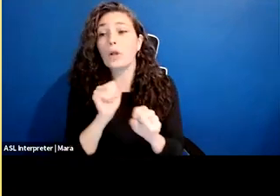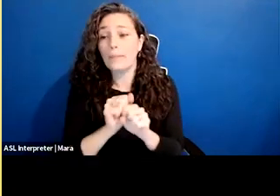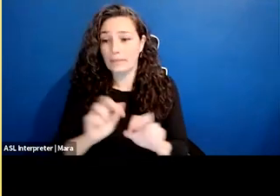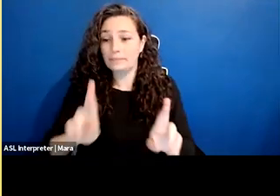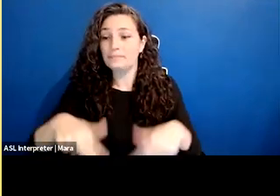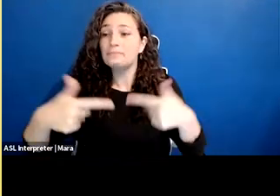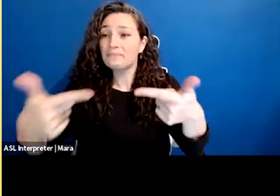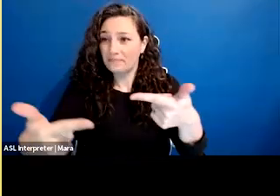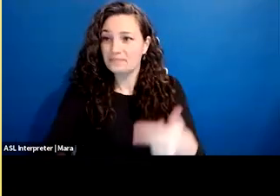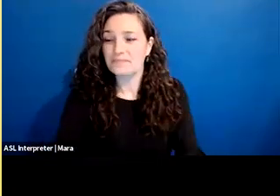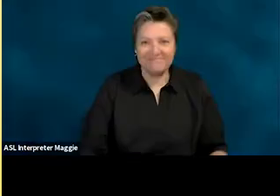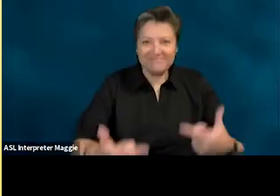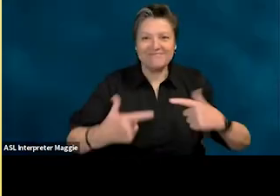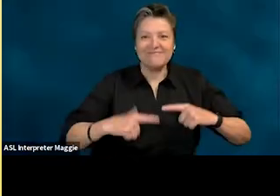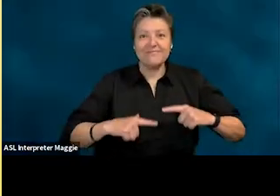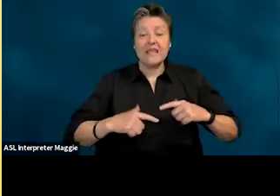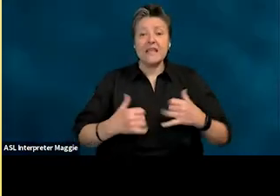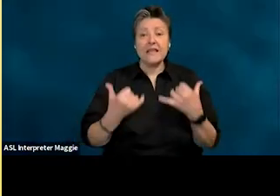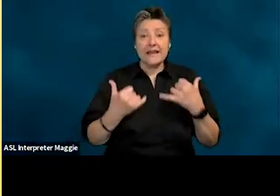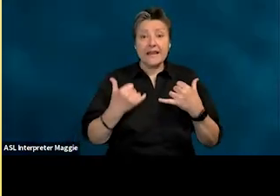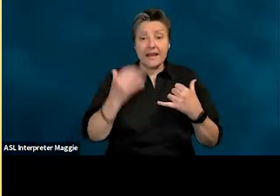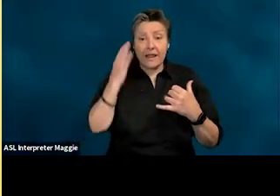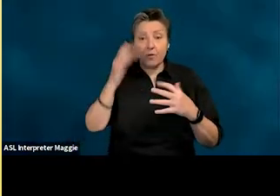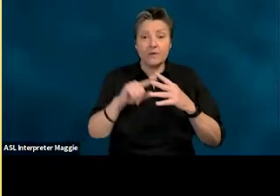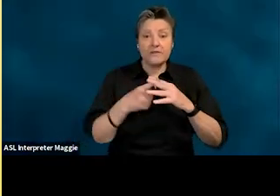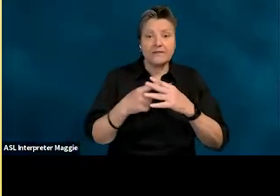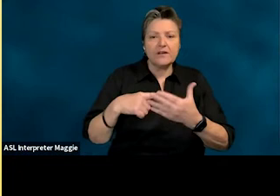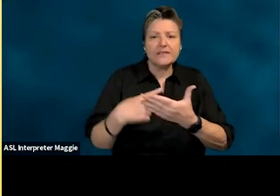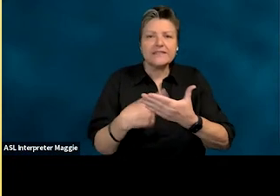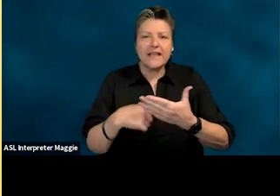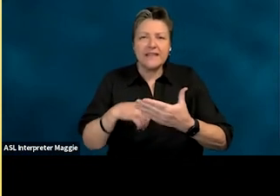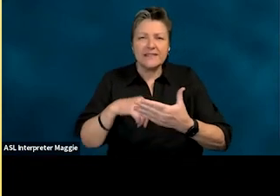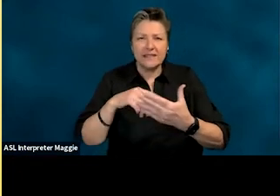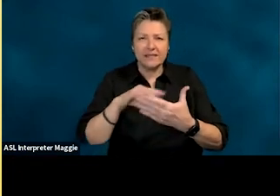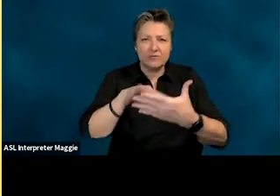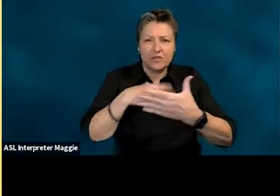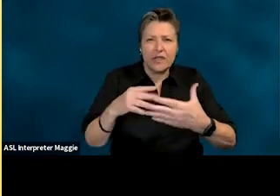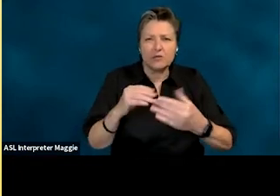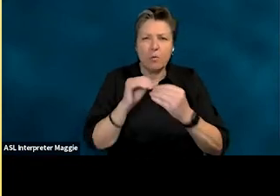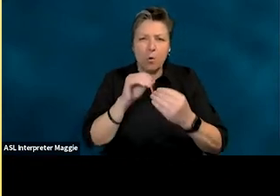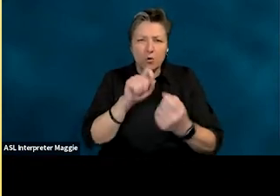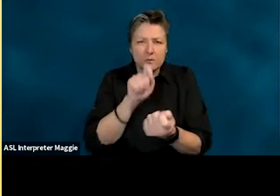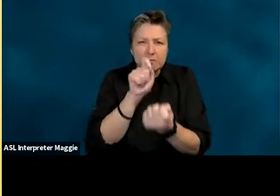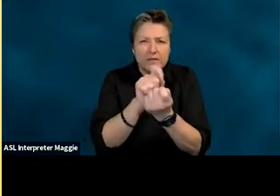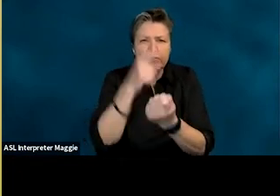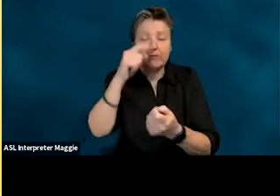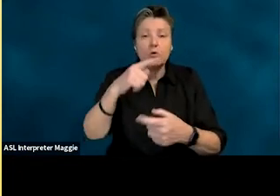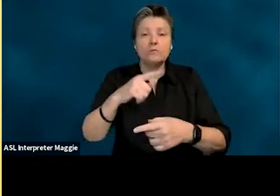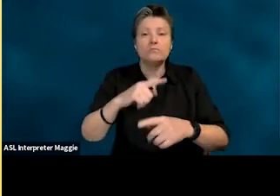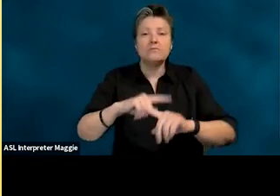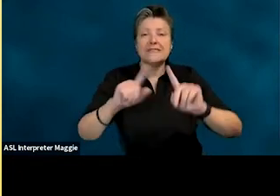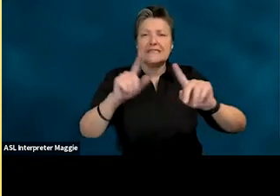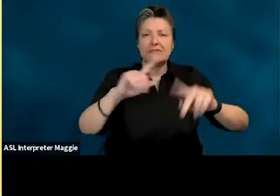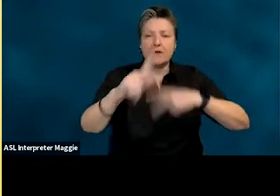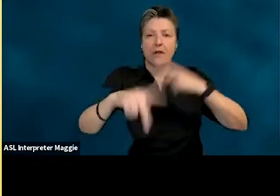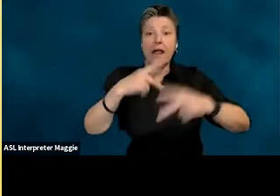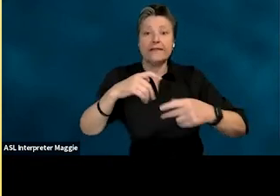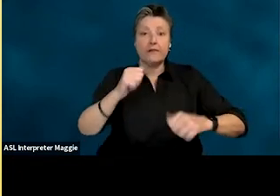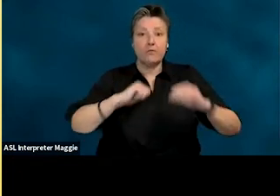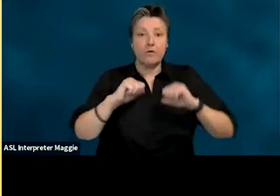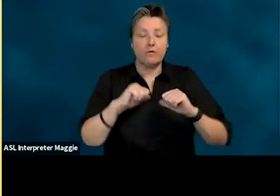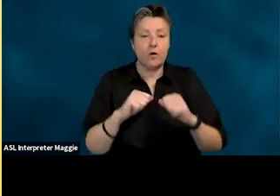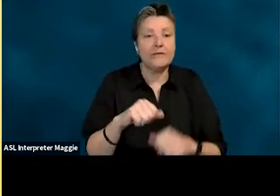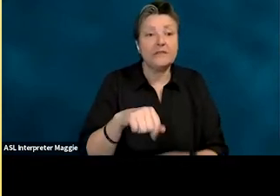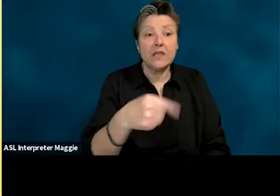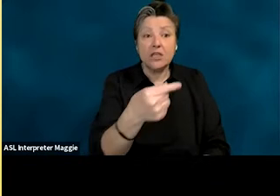All right, moving on from here, we move into the schedules that are more specialized to different types of performance. So schedules G and